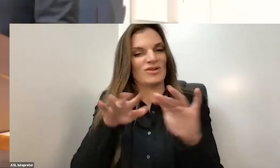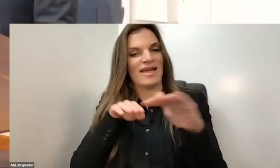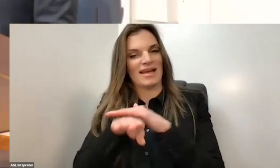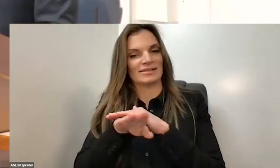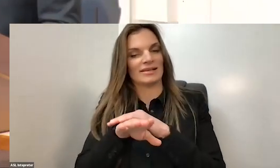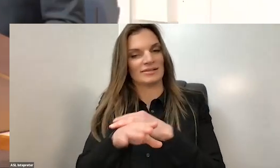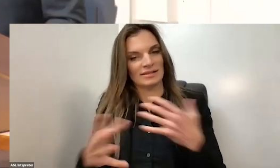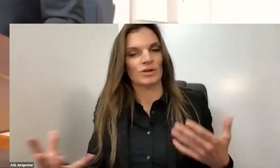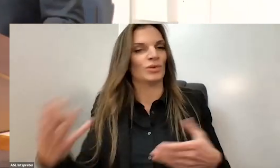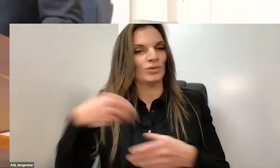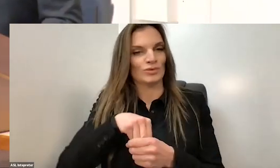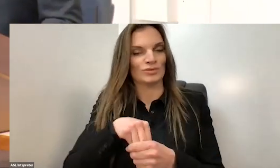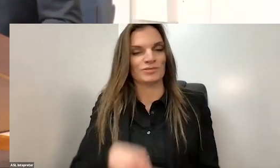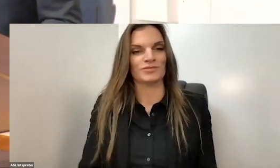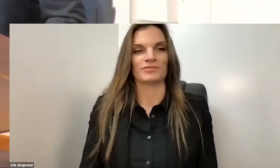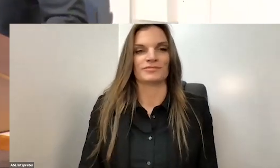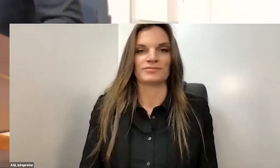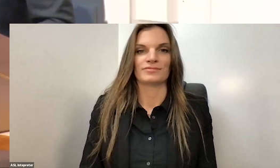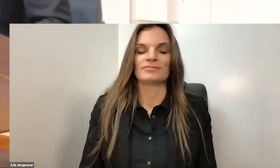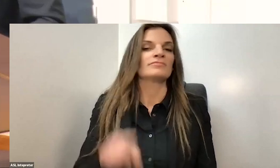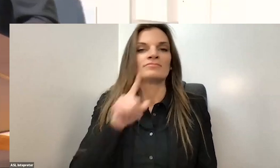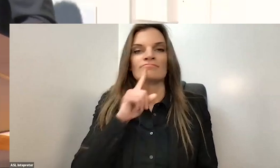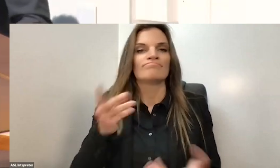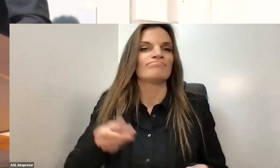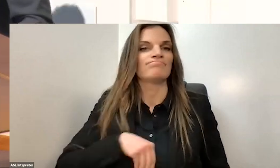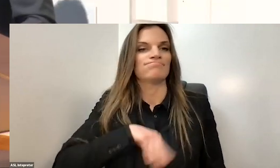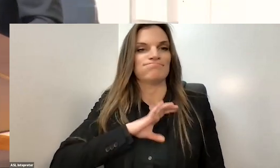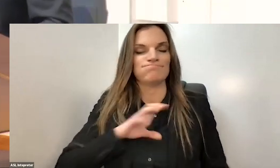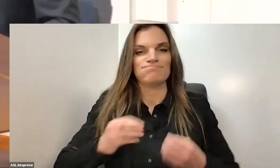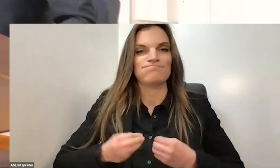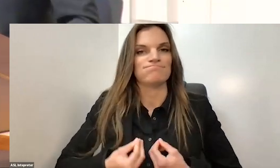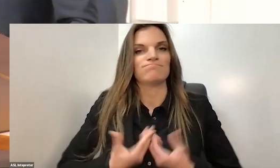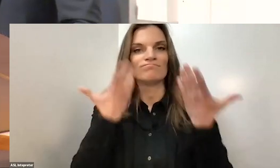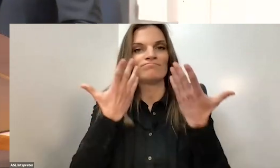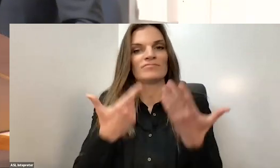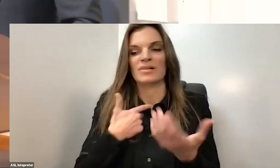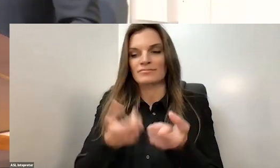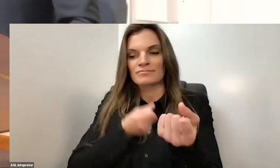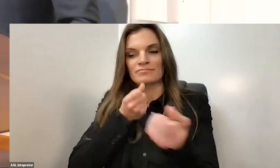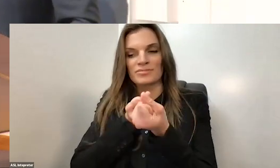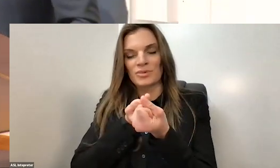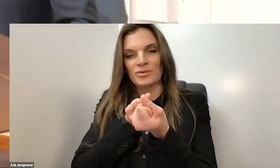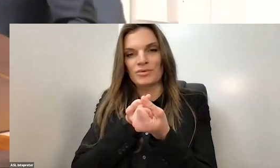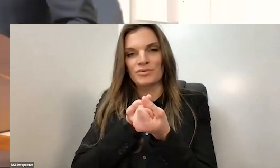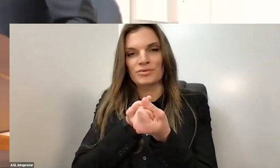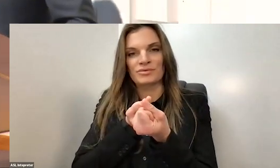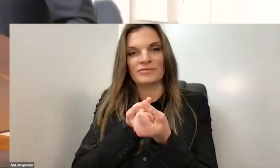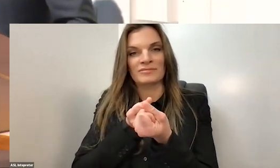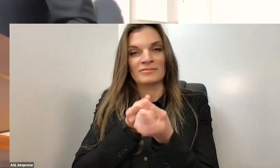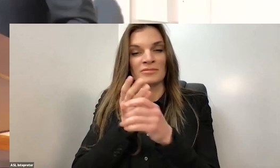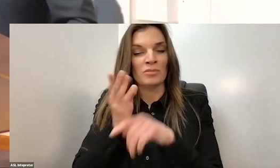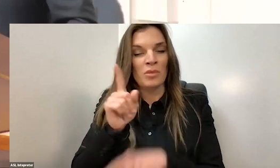inclusion. To reinvigorate each year our support for the more than 1 billion